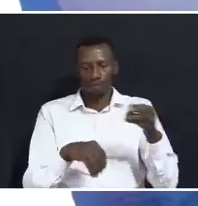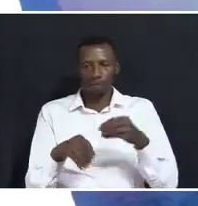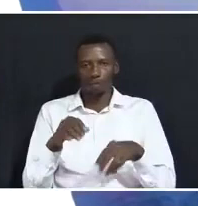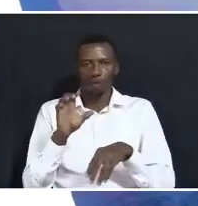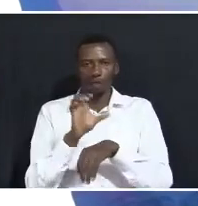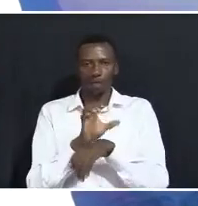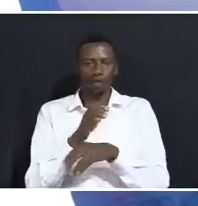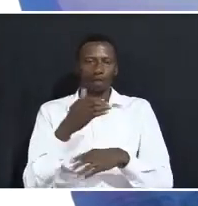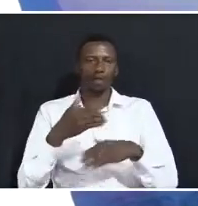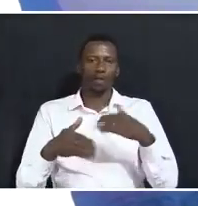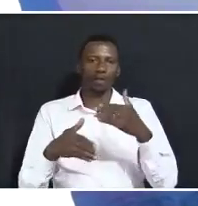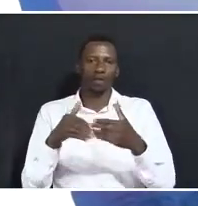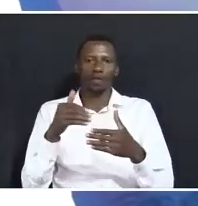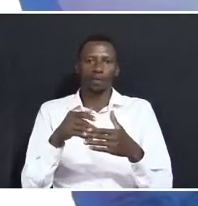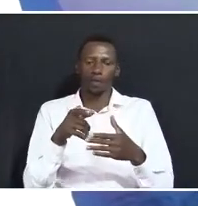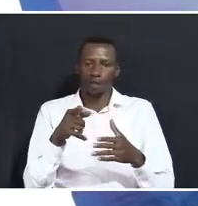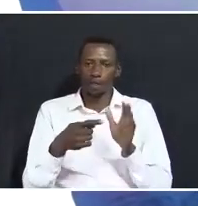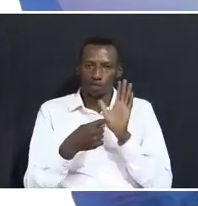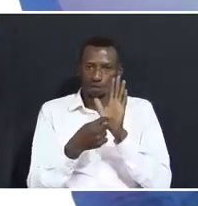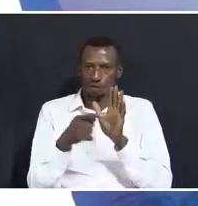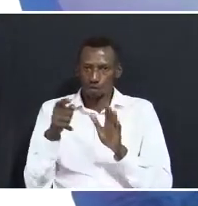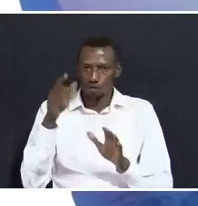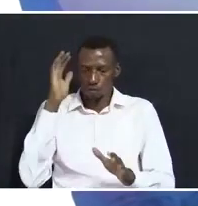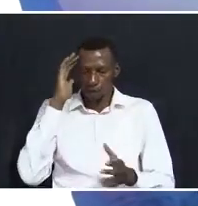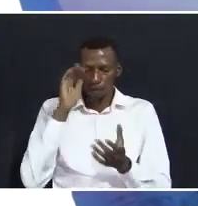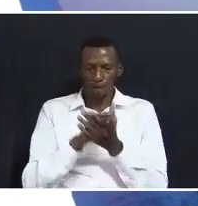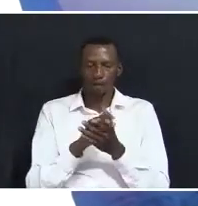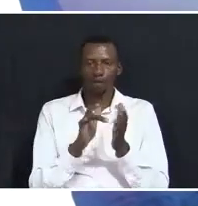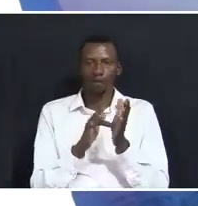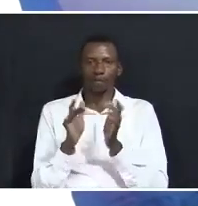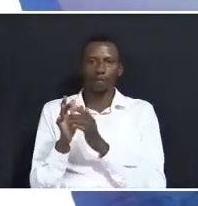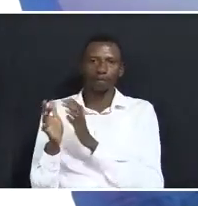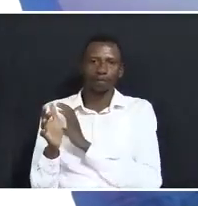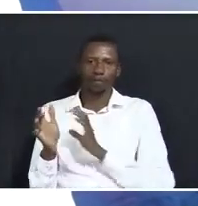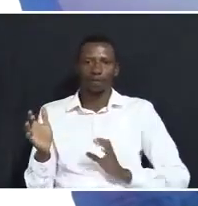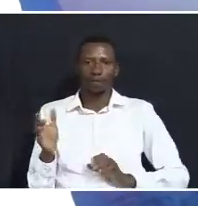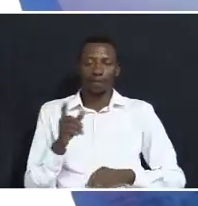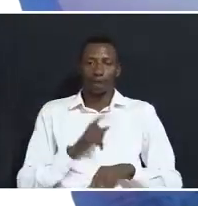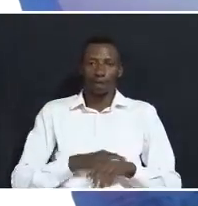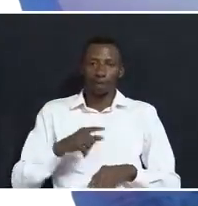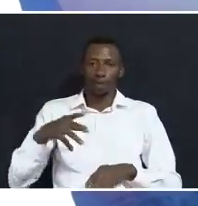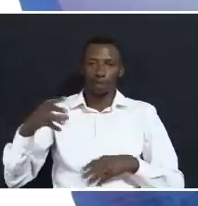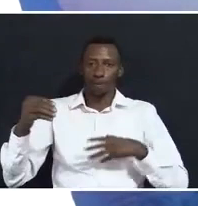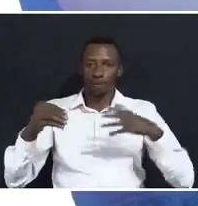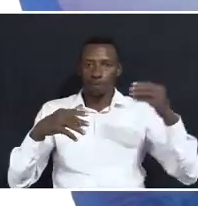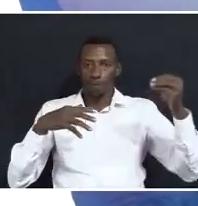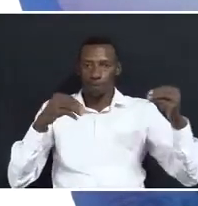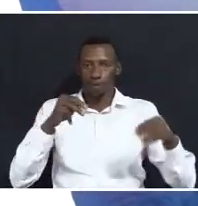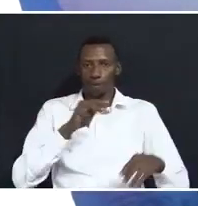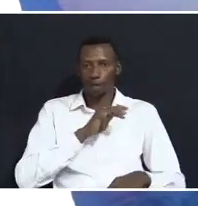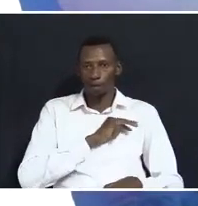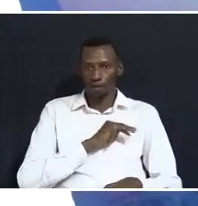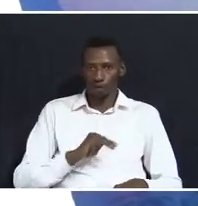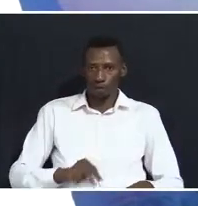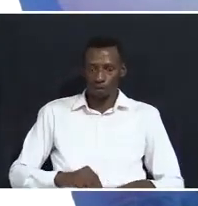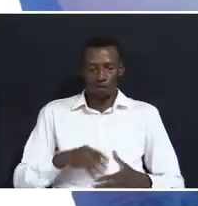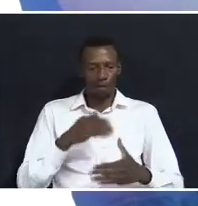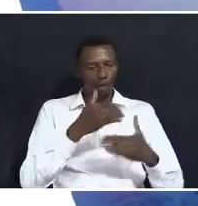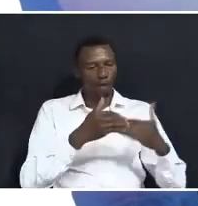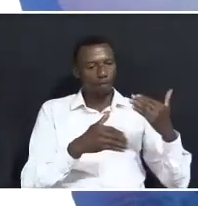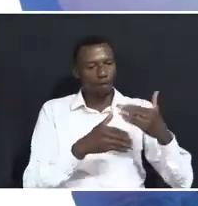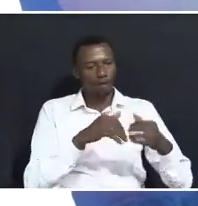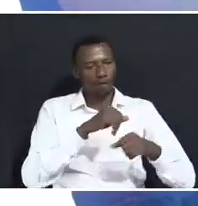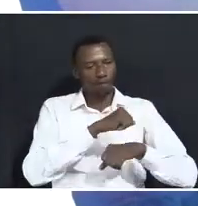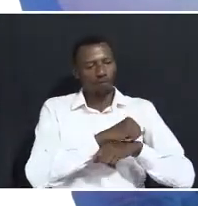as a demonstration of your belief in Jesus Christ. When we go out on mission to do the work of God, to build the school in